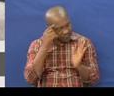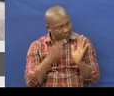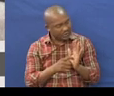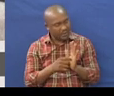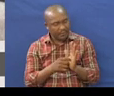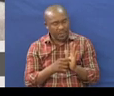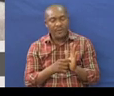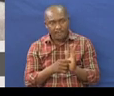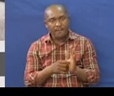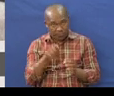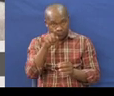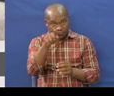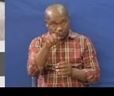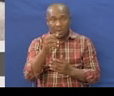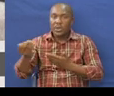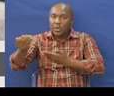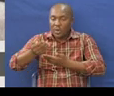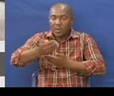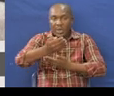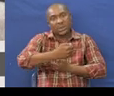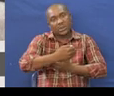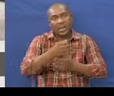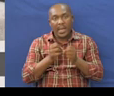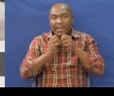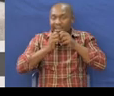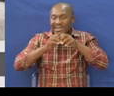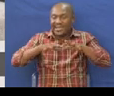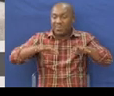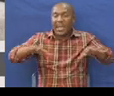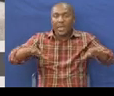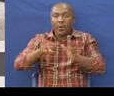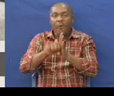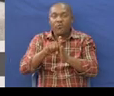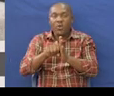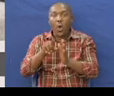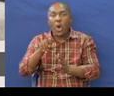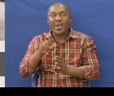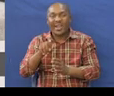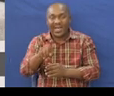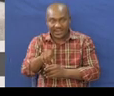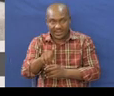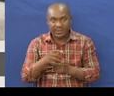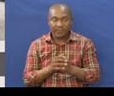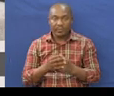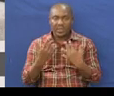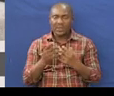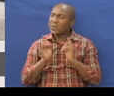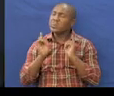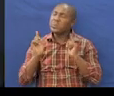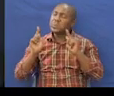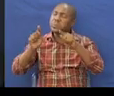research about maybe the spread of coronavirus. If you gather information primarily from the